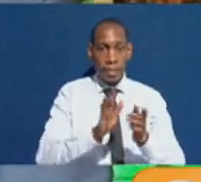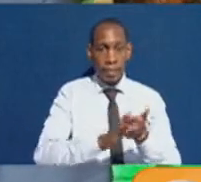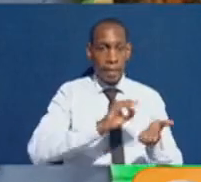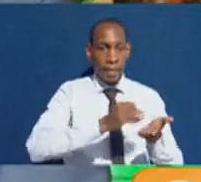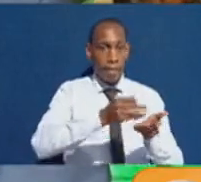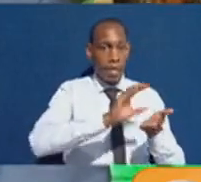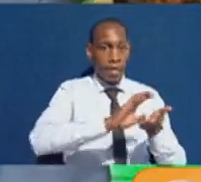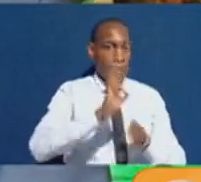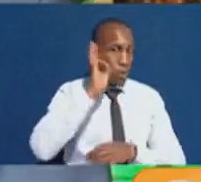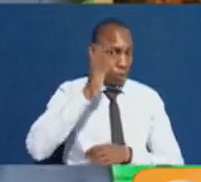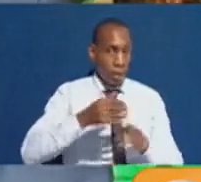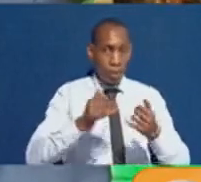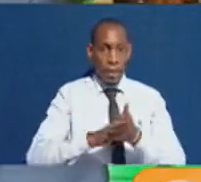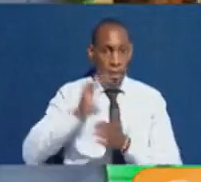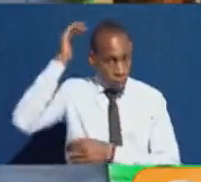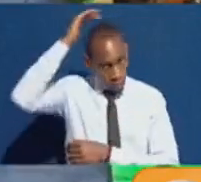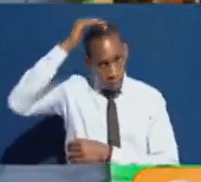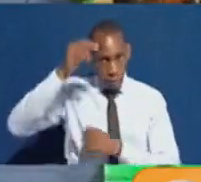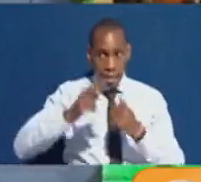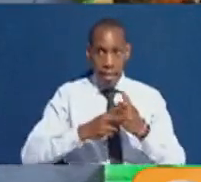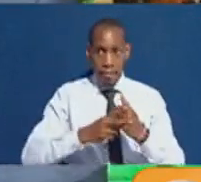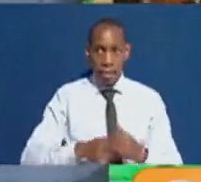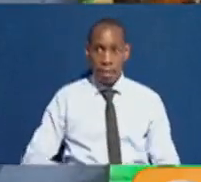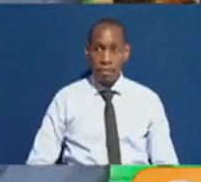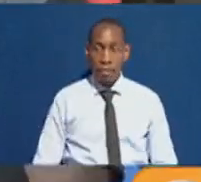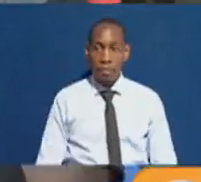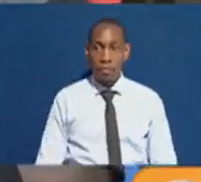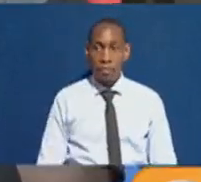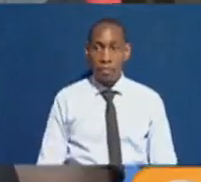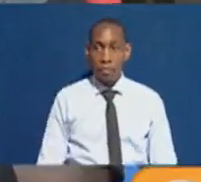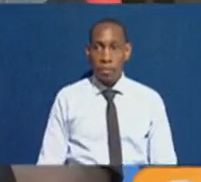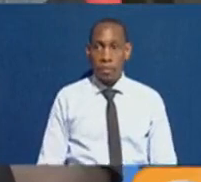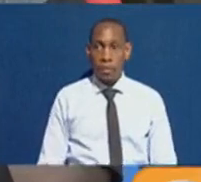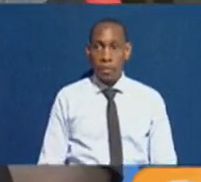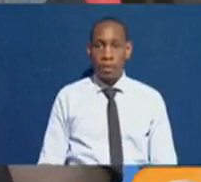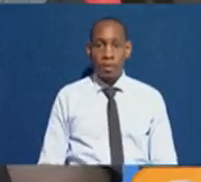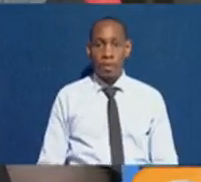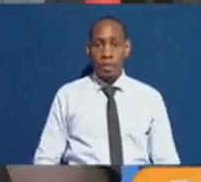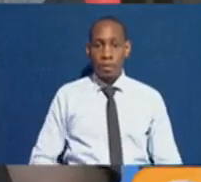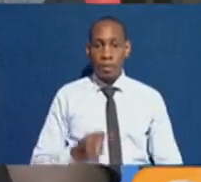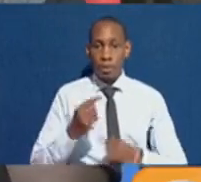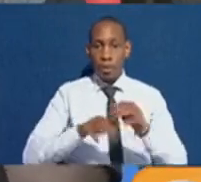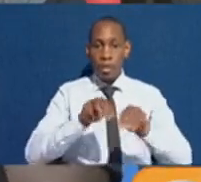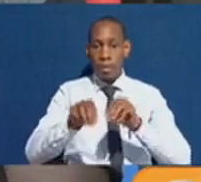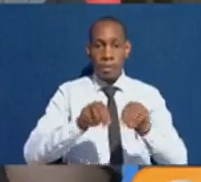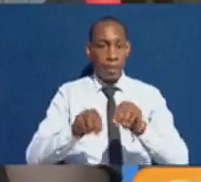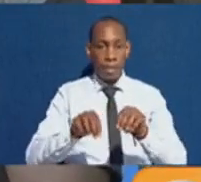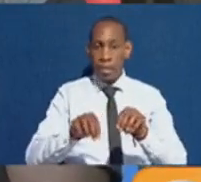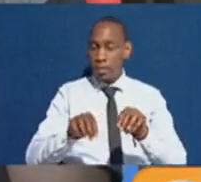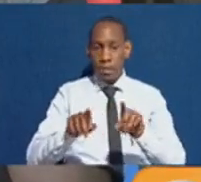funded to play in the Dubai Sevens. We will not continue to manage sports by